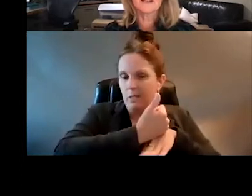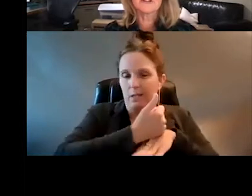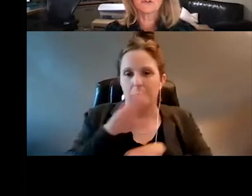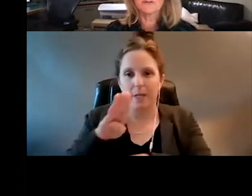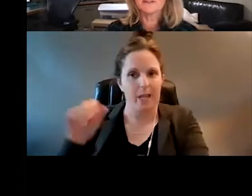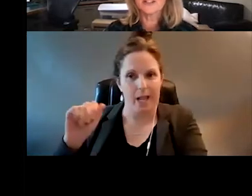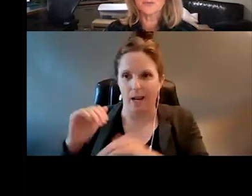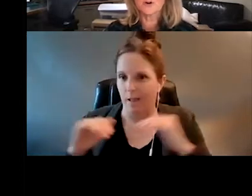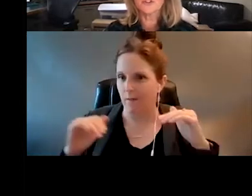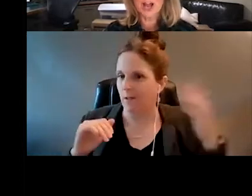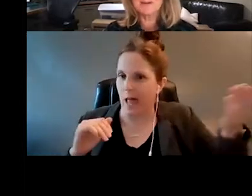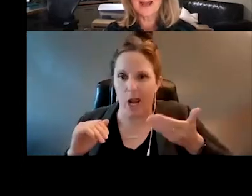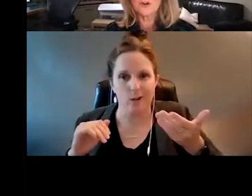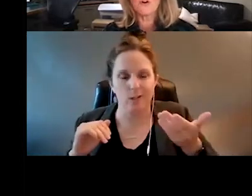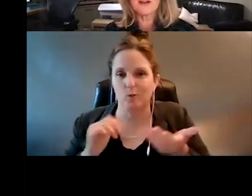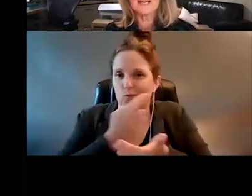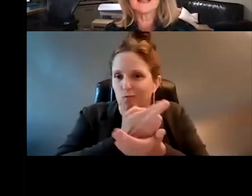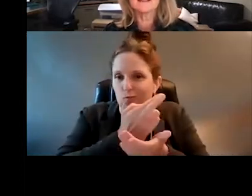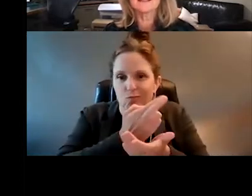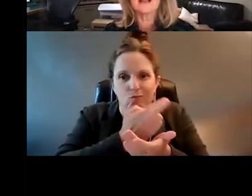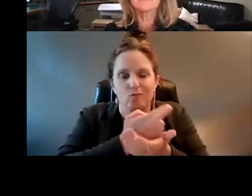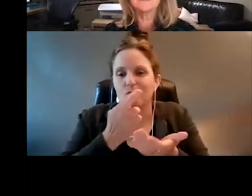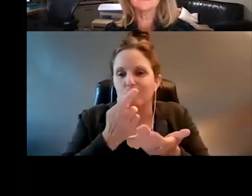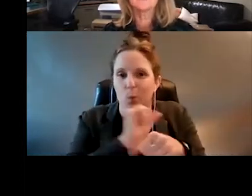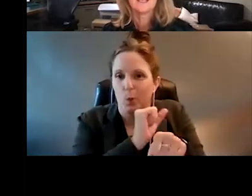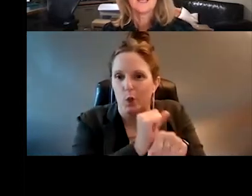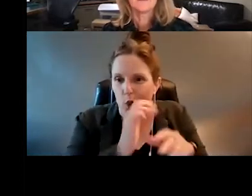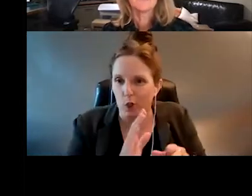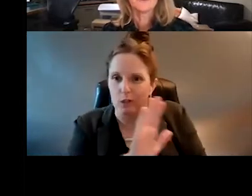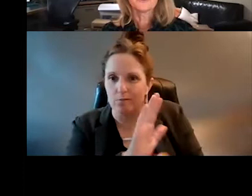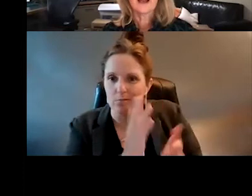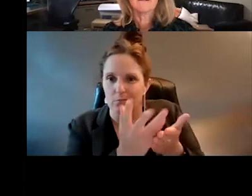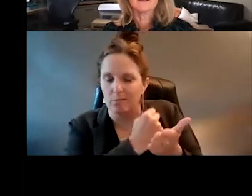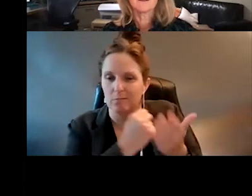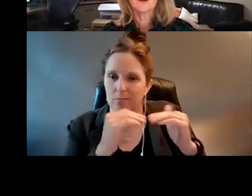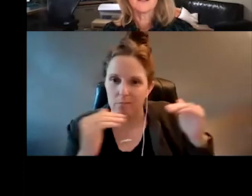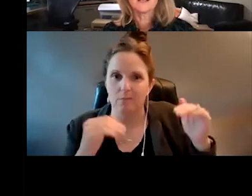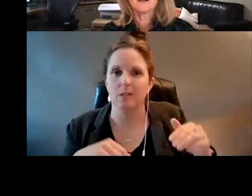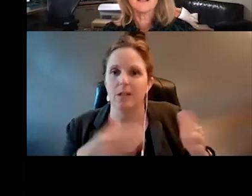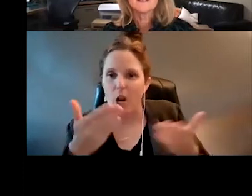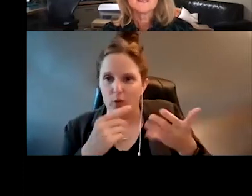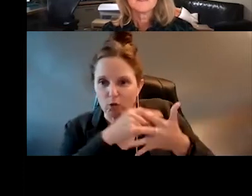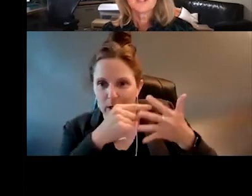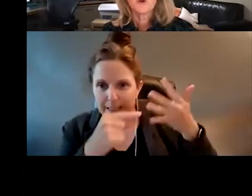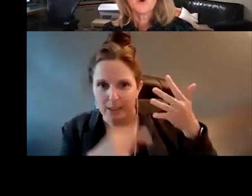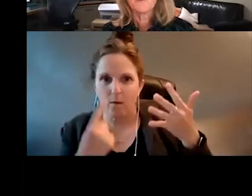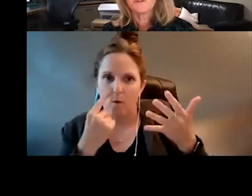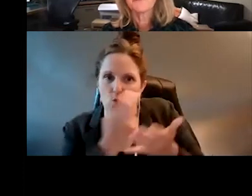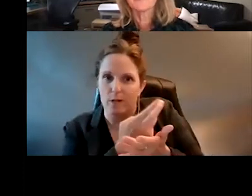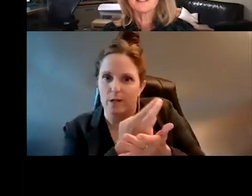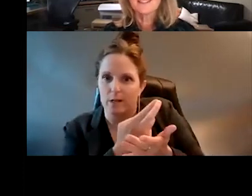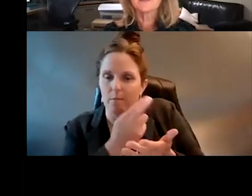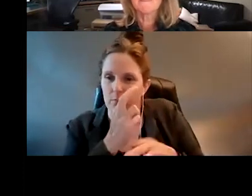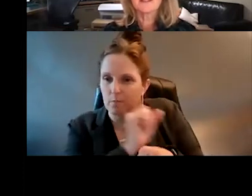large implementation trial. CHWs were hired into a job category that exists, right? Bachelor's